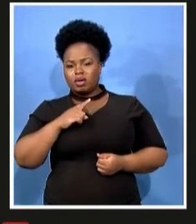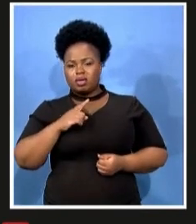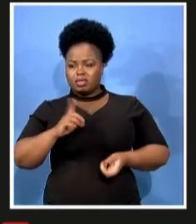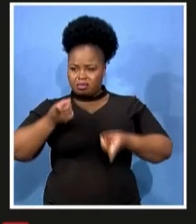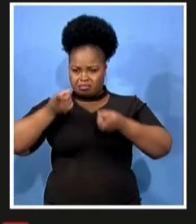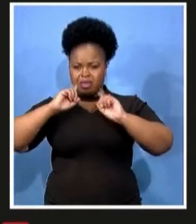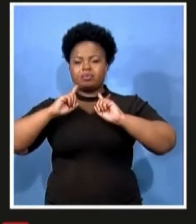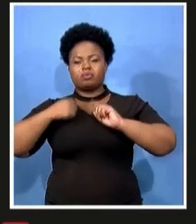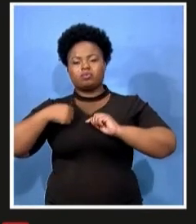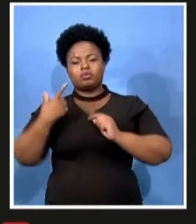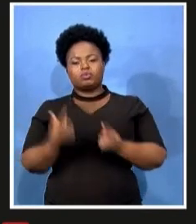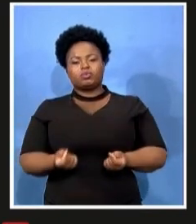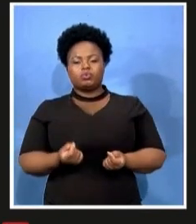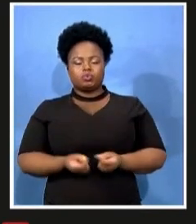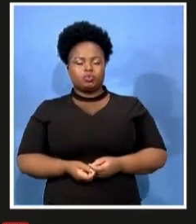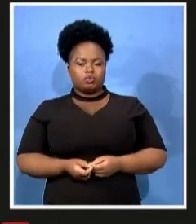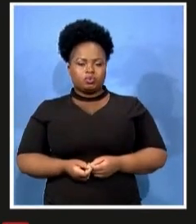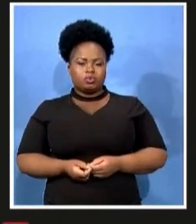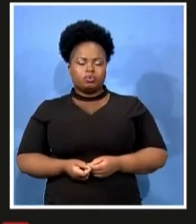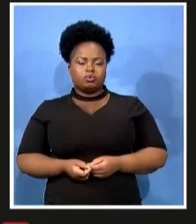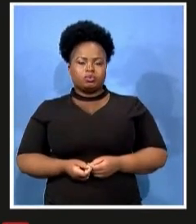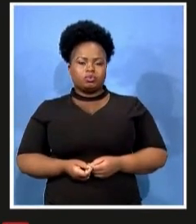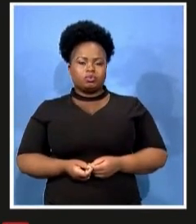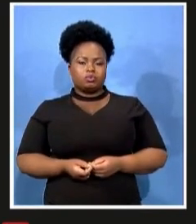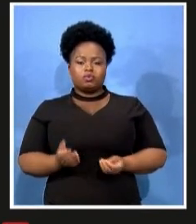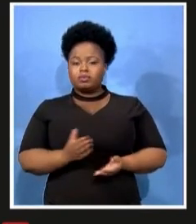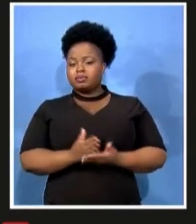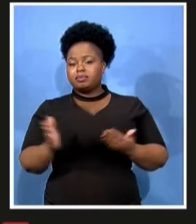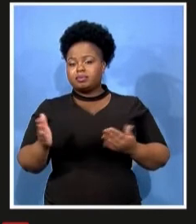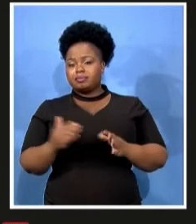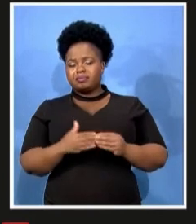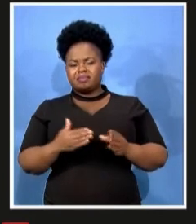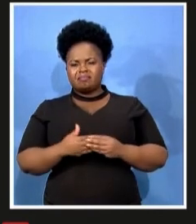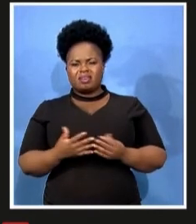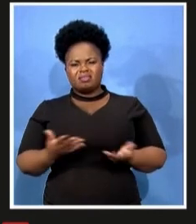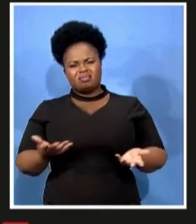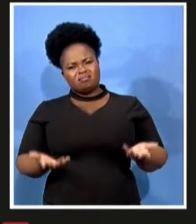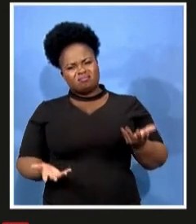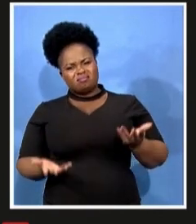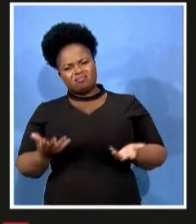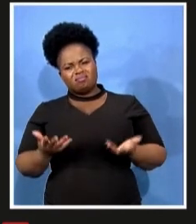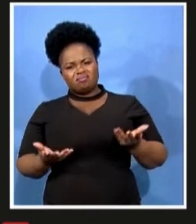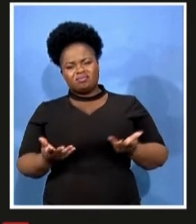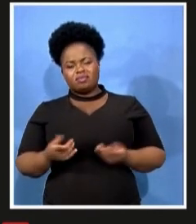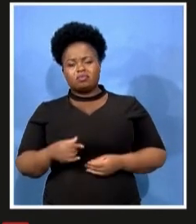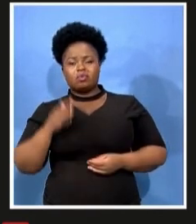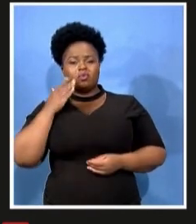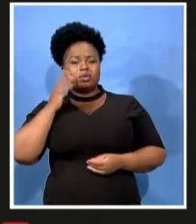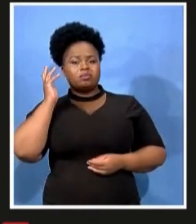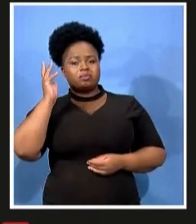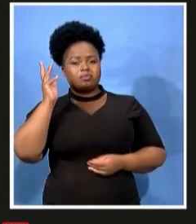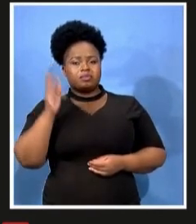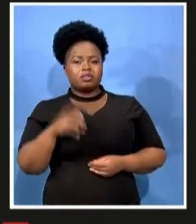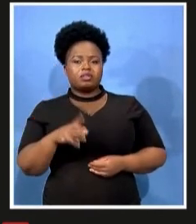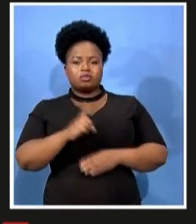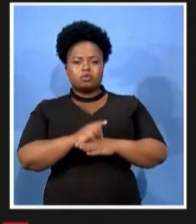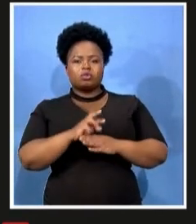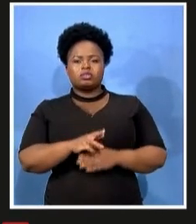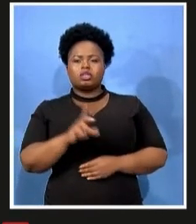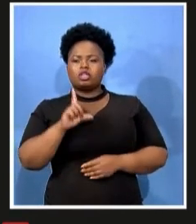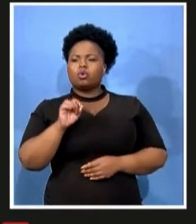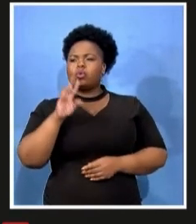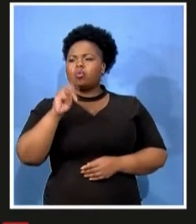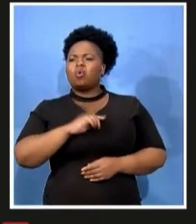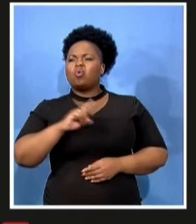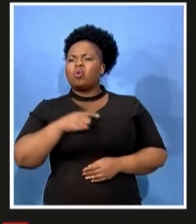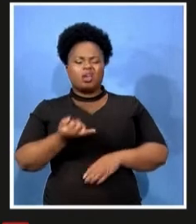So for those members who might actually, in their presentation, Dr. Zweli, why did you bring us much earlier than we thought? I'm also